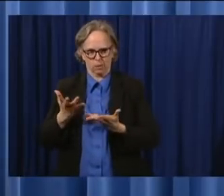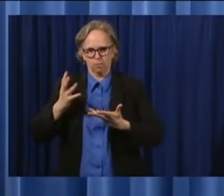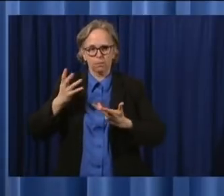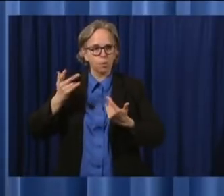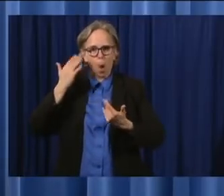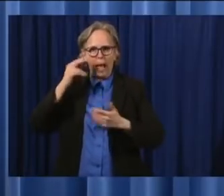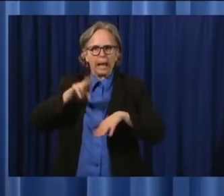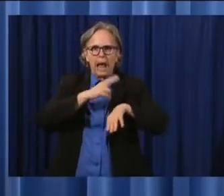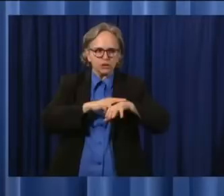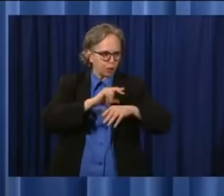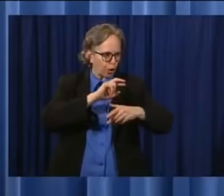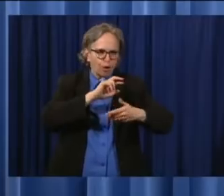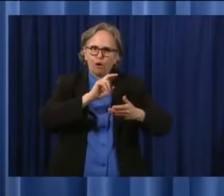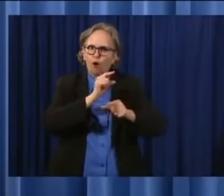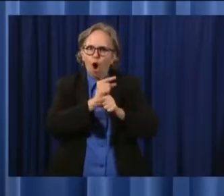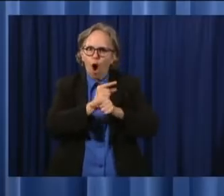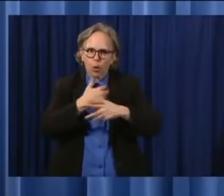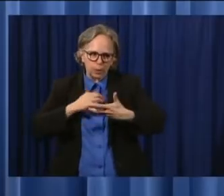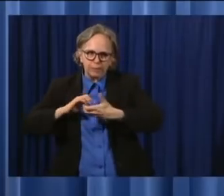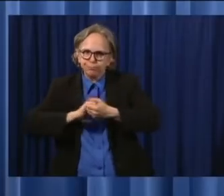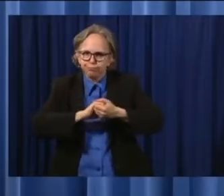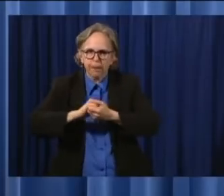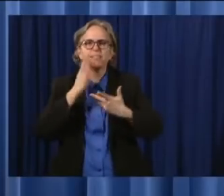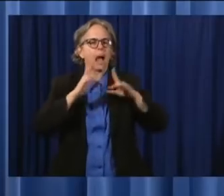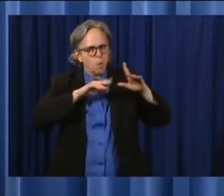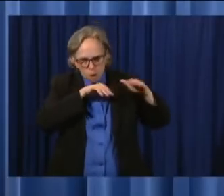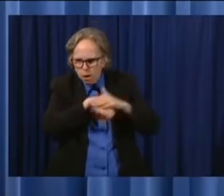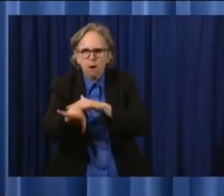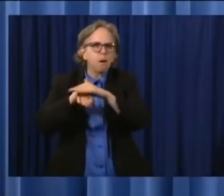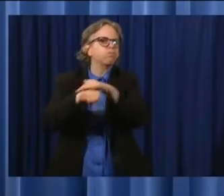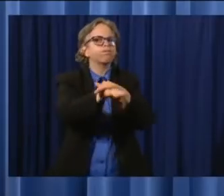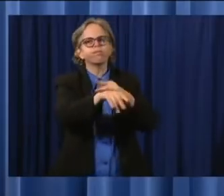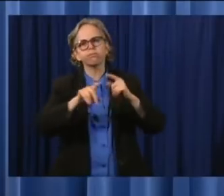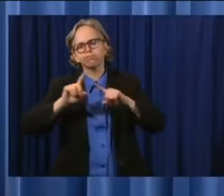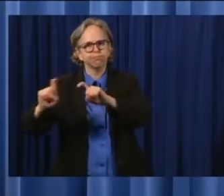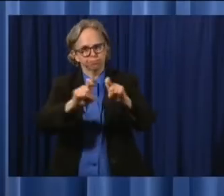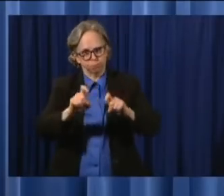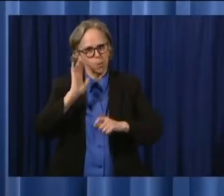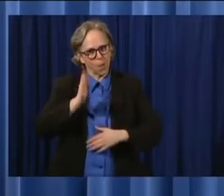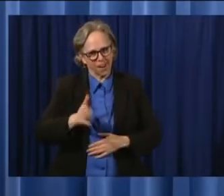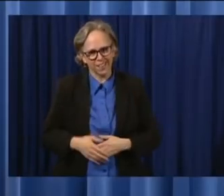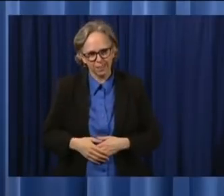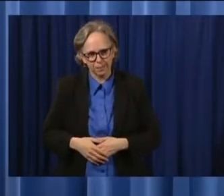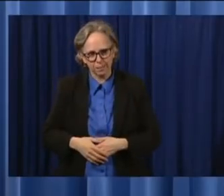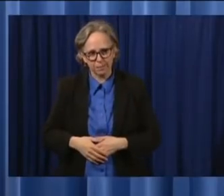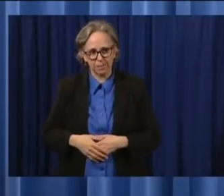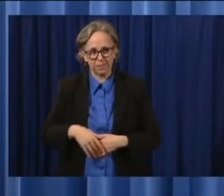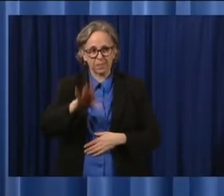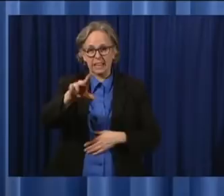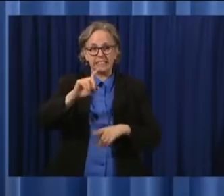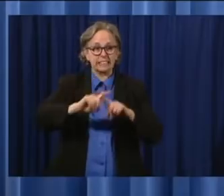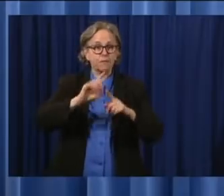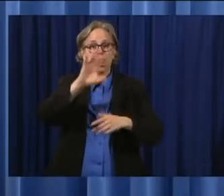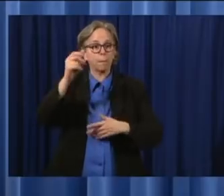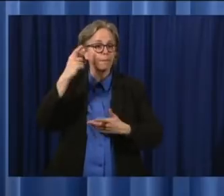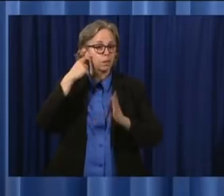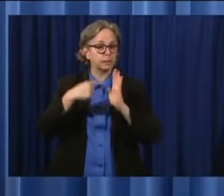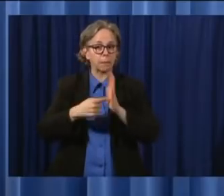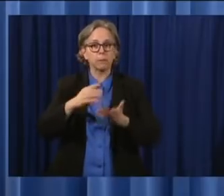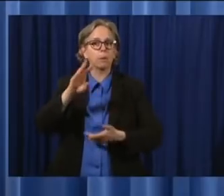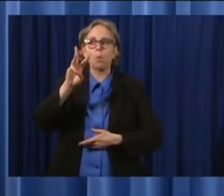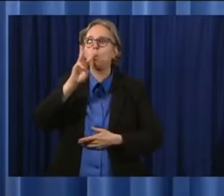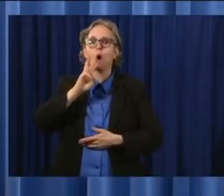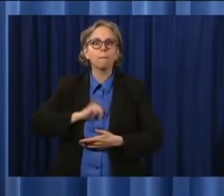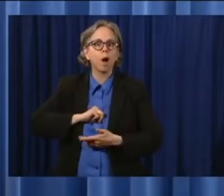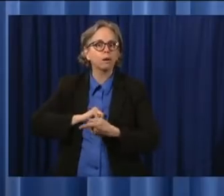up. The other thing that we're seeing out there is you have more companies, Walmart, for example, in the